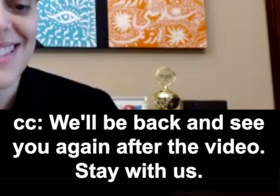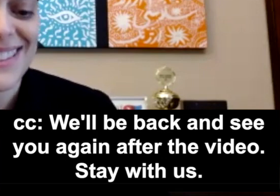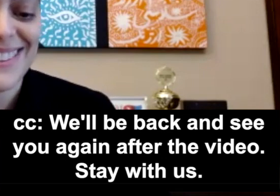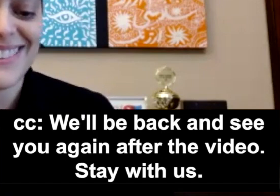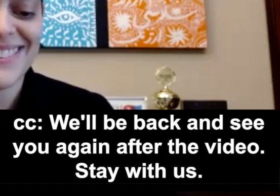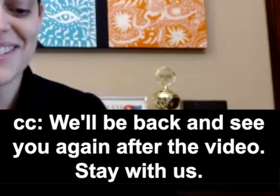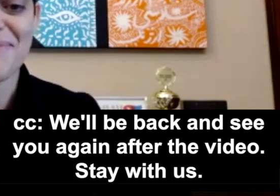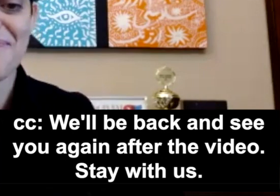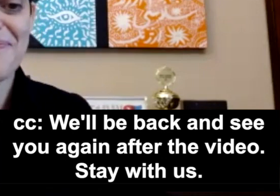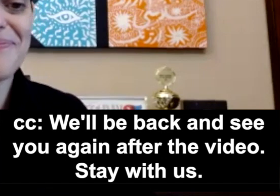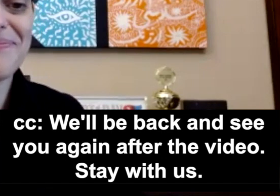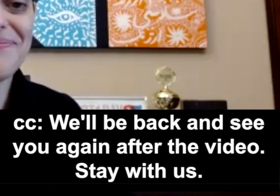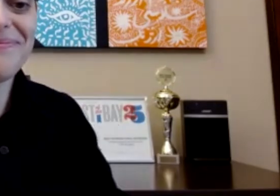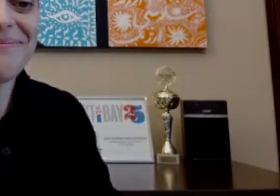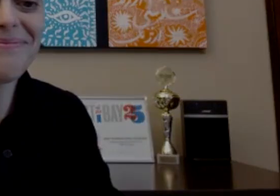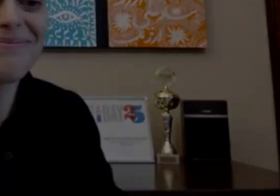with us.